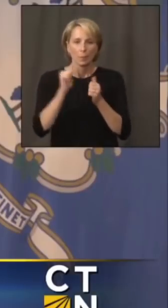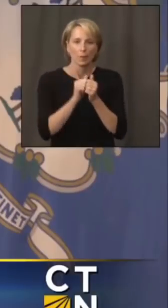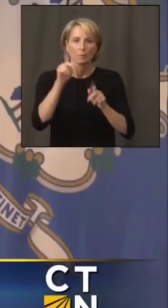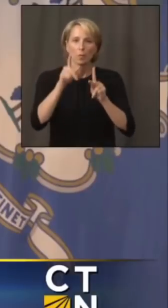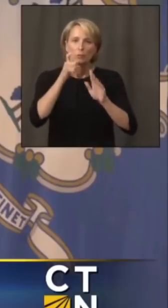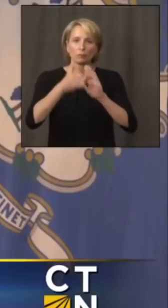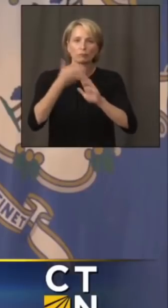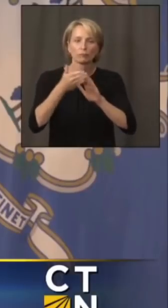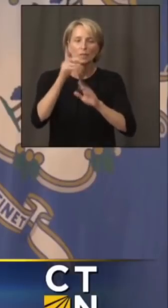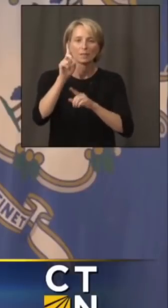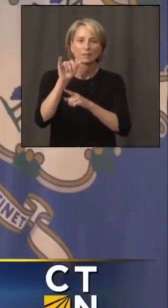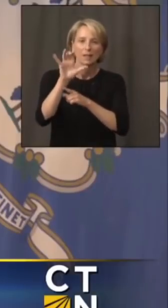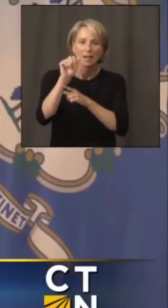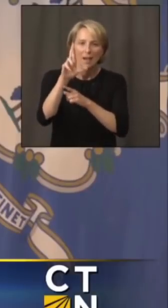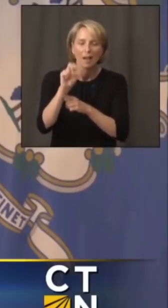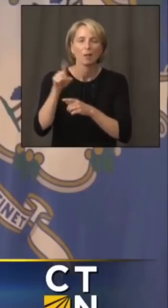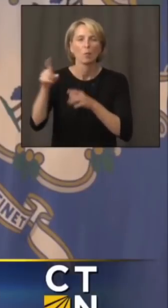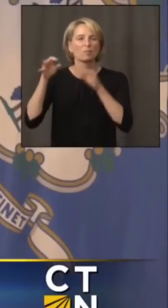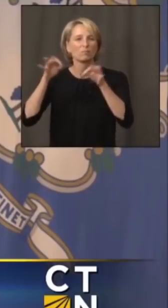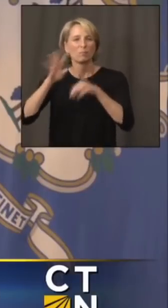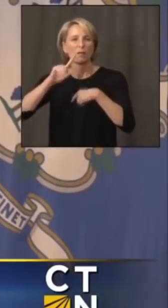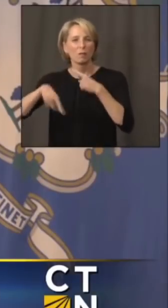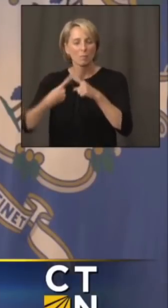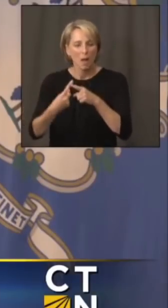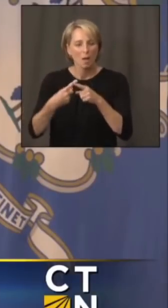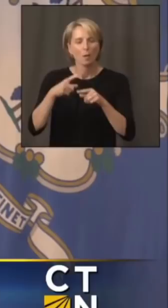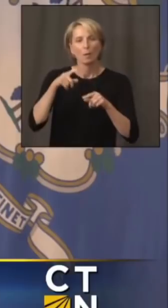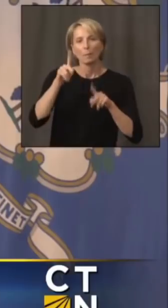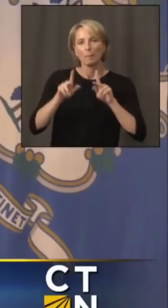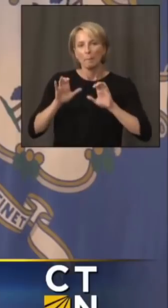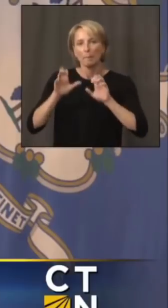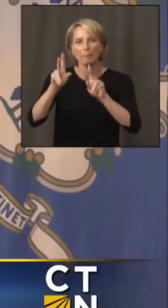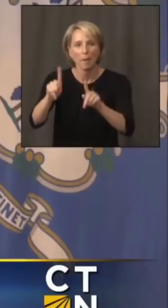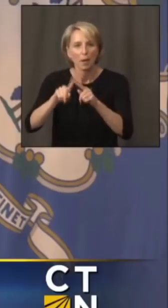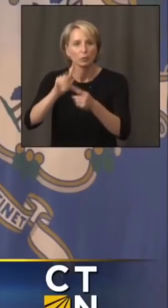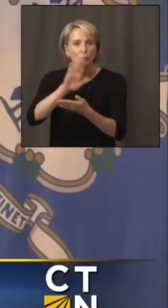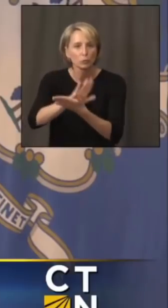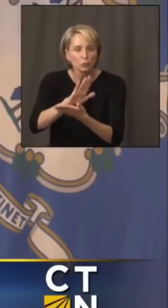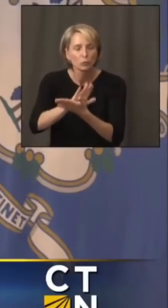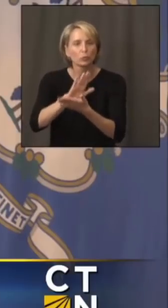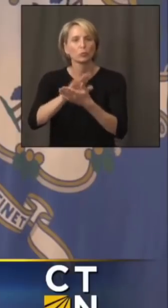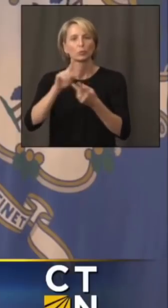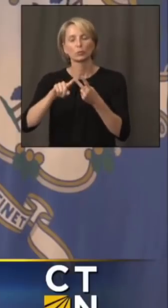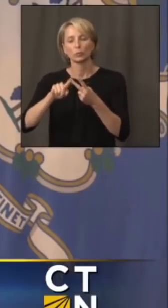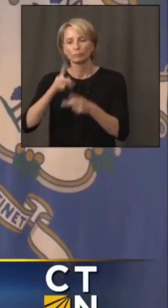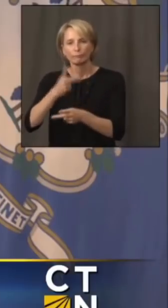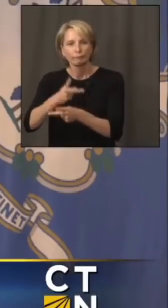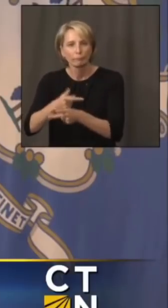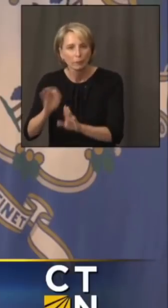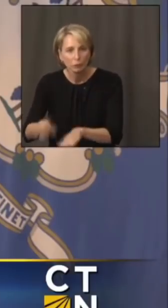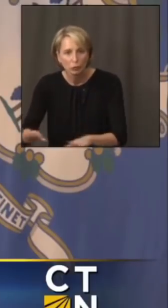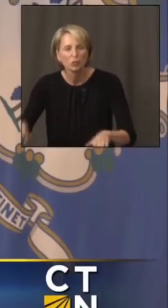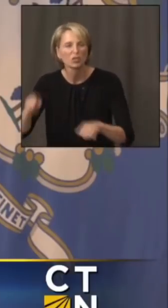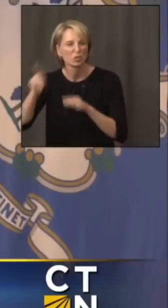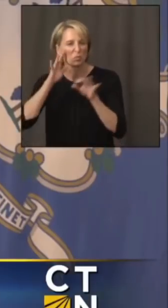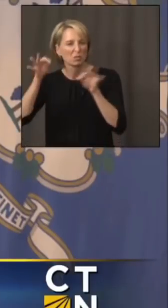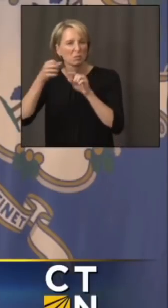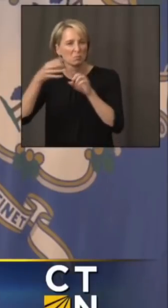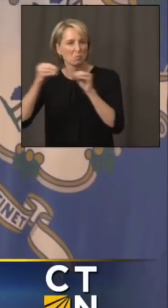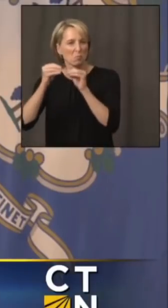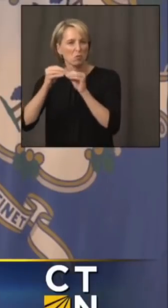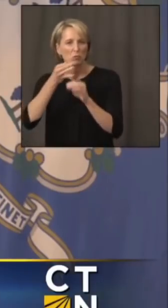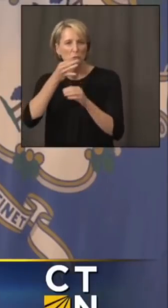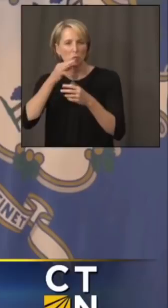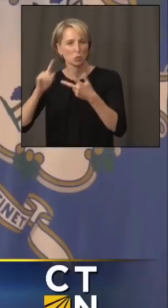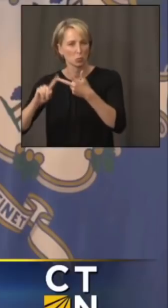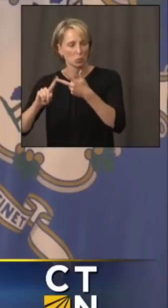getting our kids back to school. That involves childcare, and they have a point of view, which we ought to talk about a little bit today. But